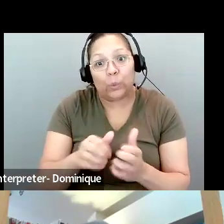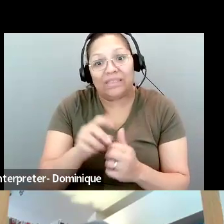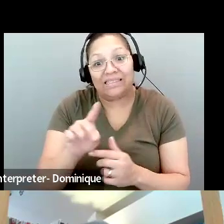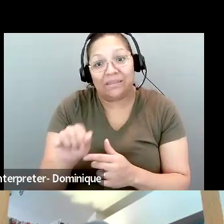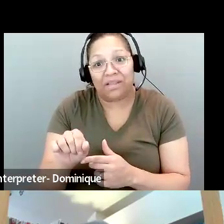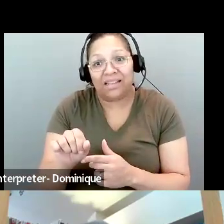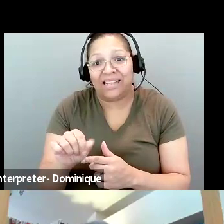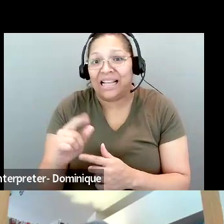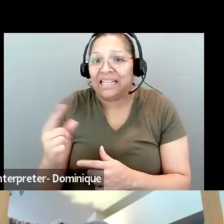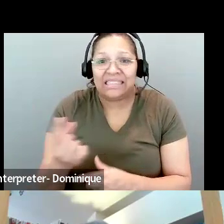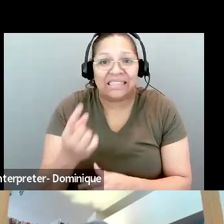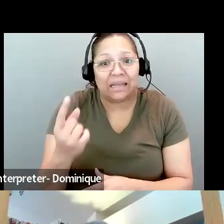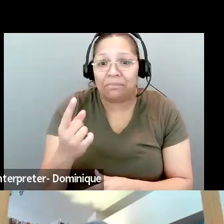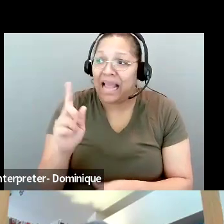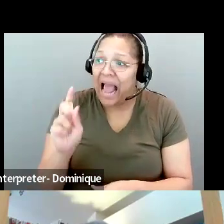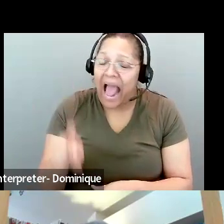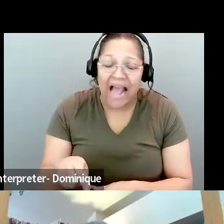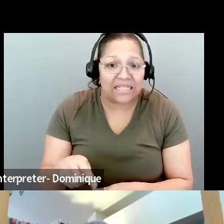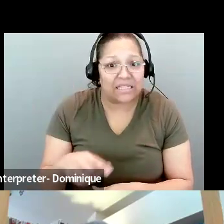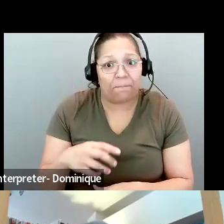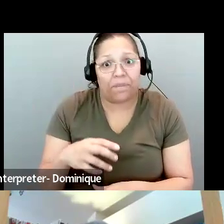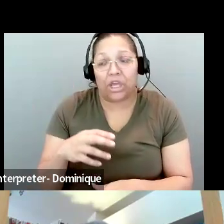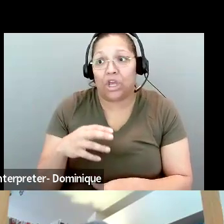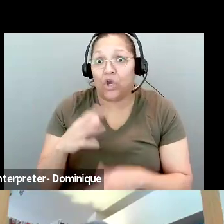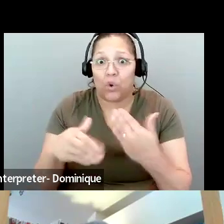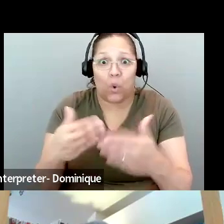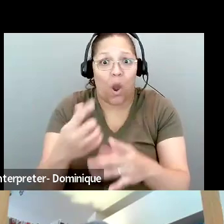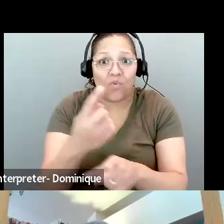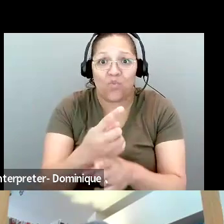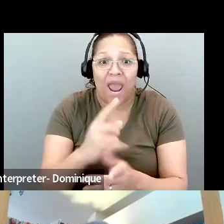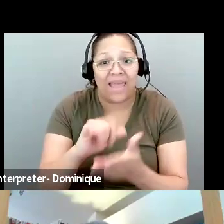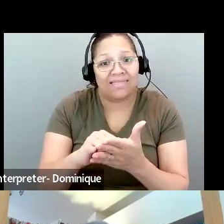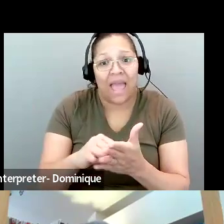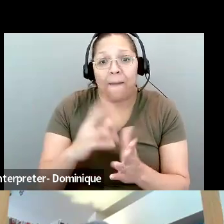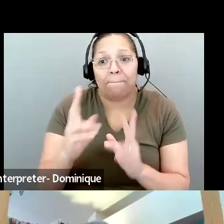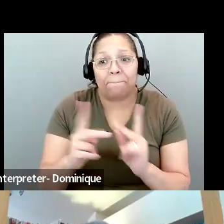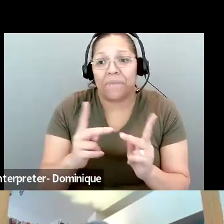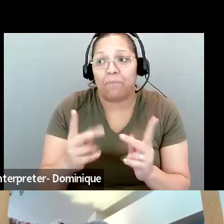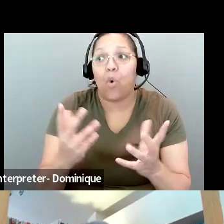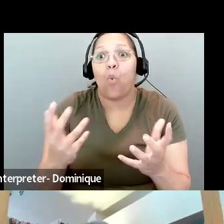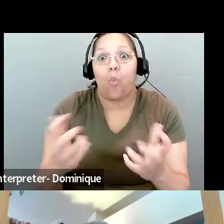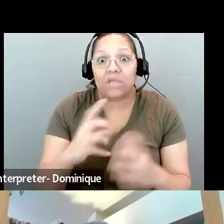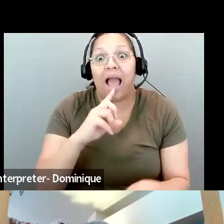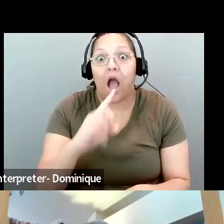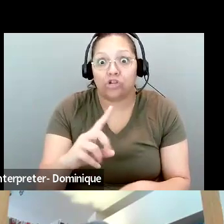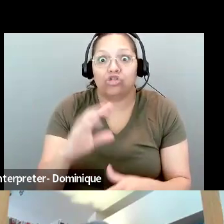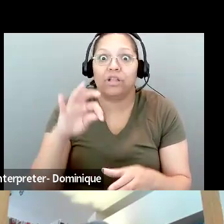something has to be going right. I would think that people actually are wanting to vote.